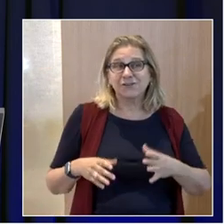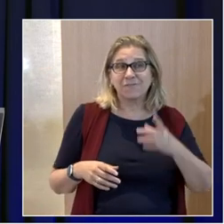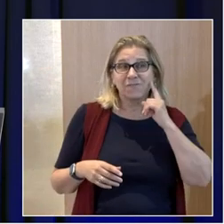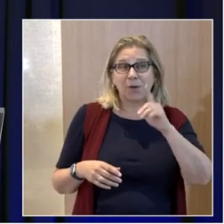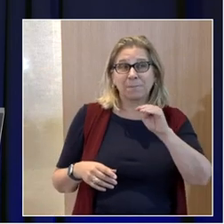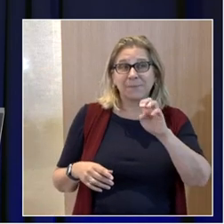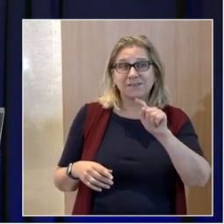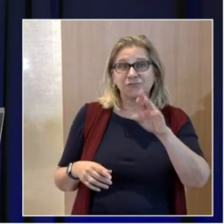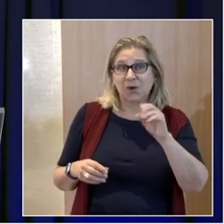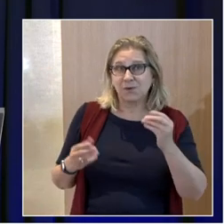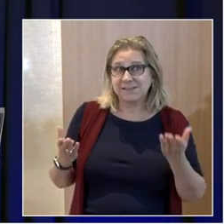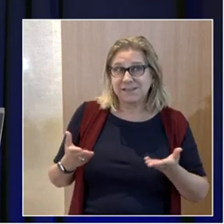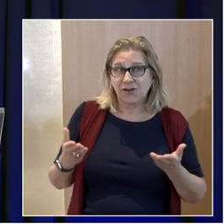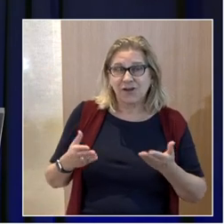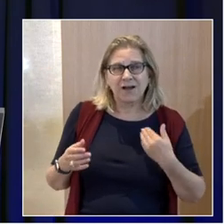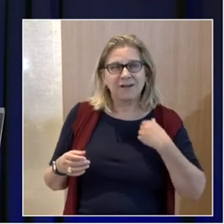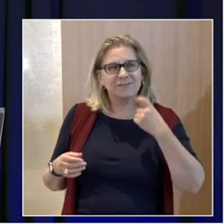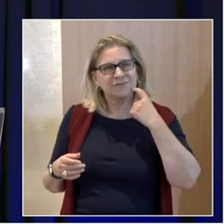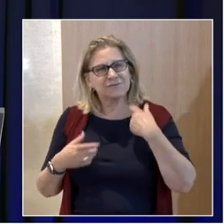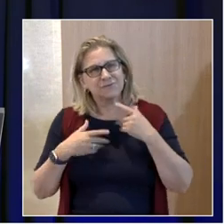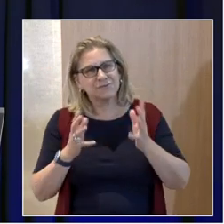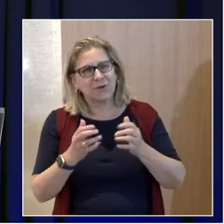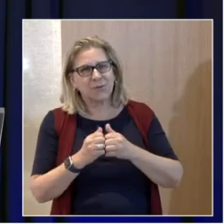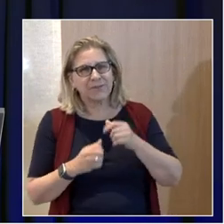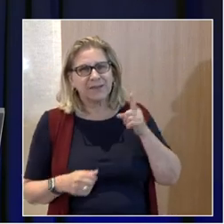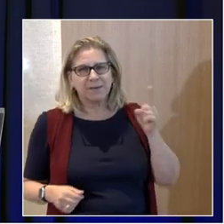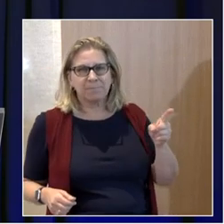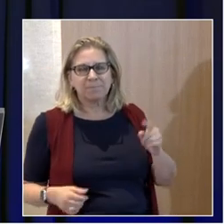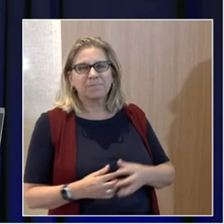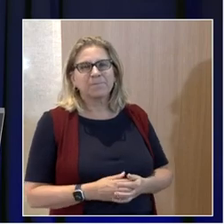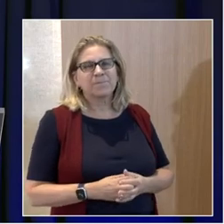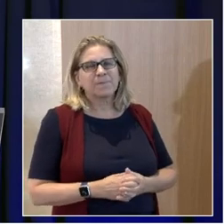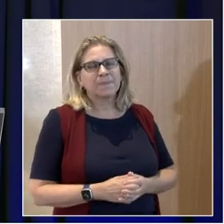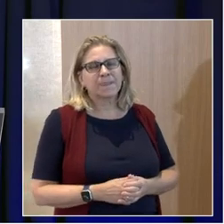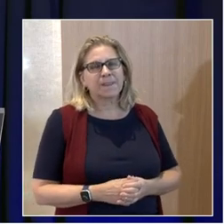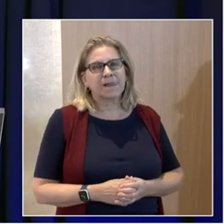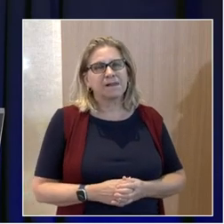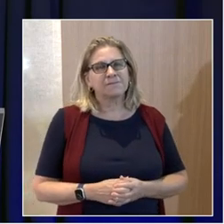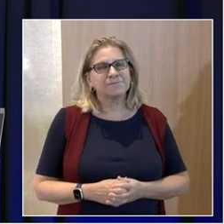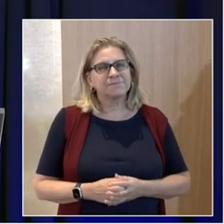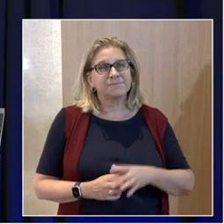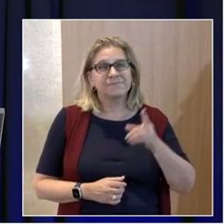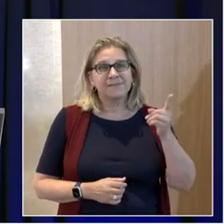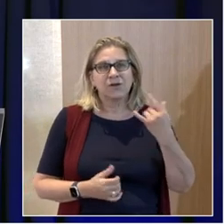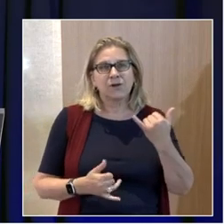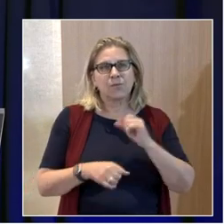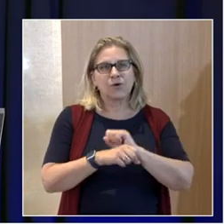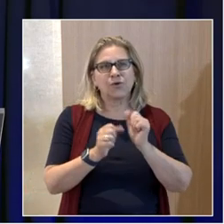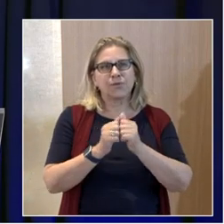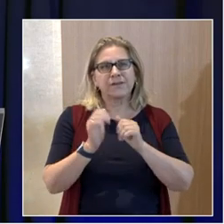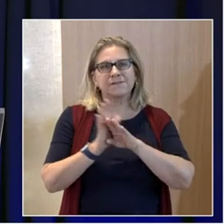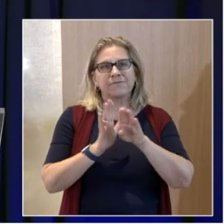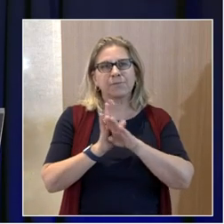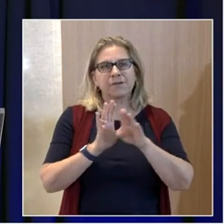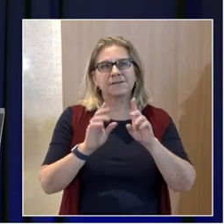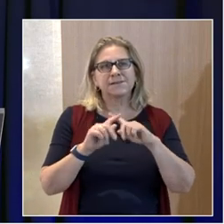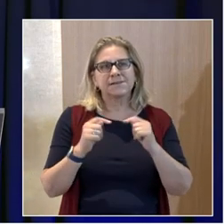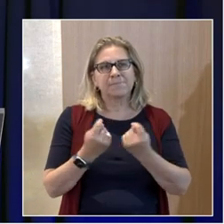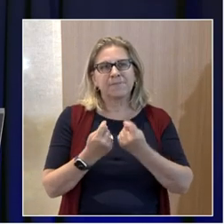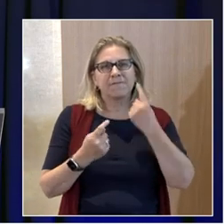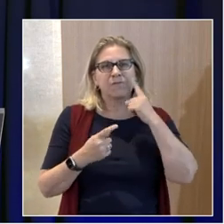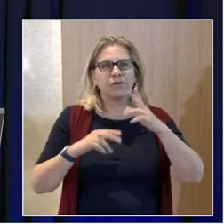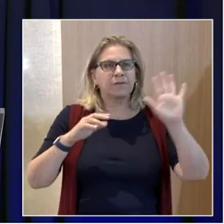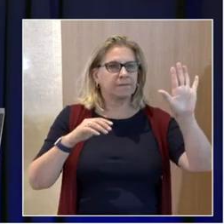with them as they are working with a development team on their building that will be demolished